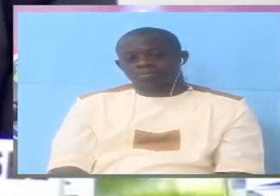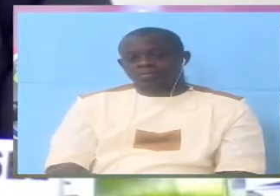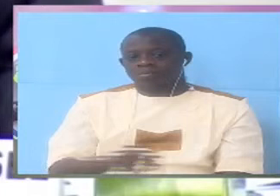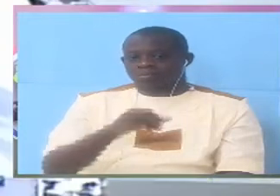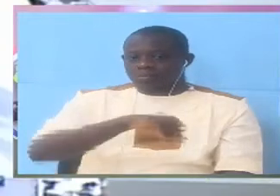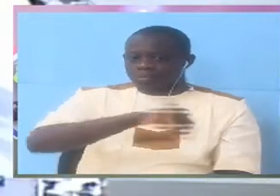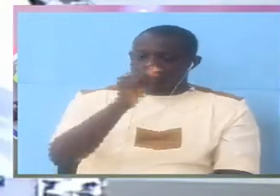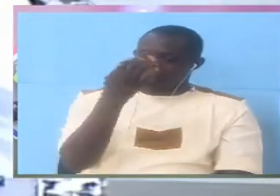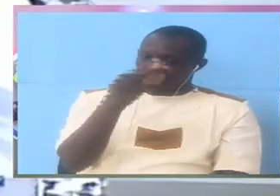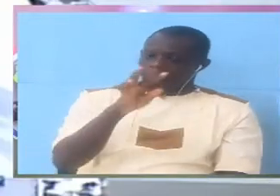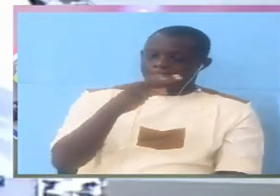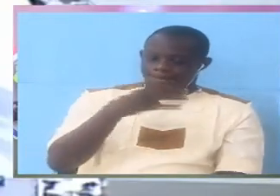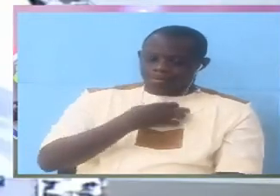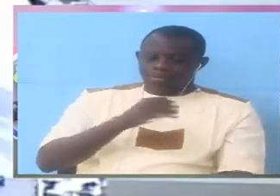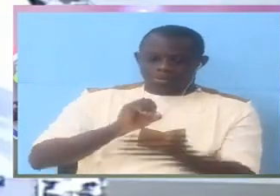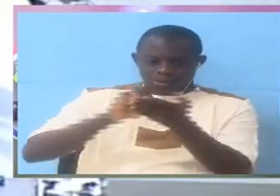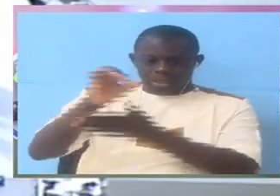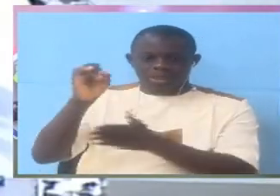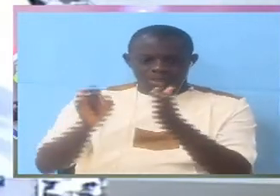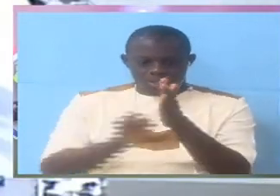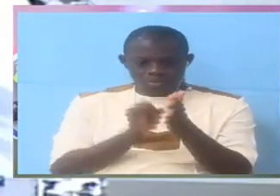And Fode